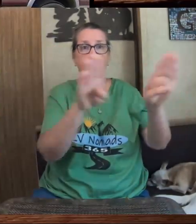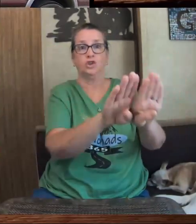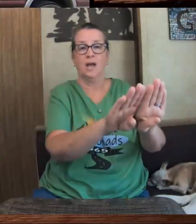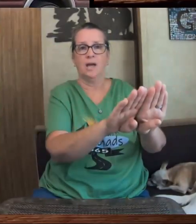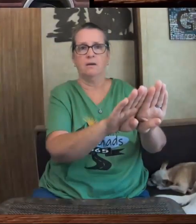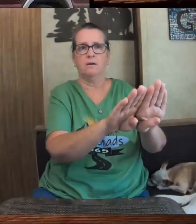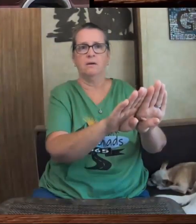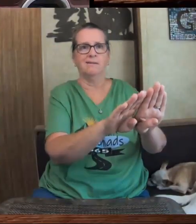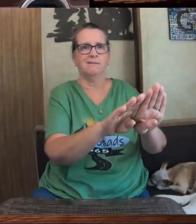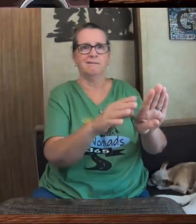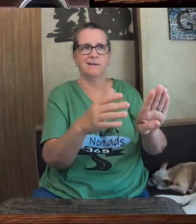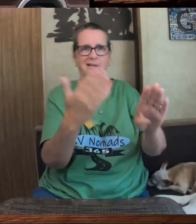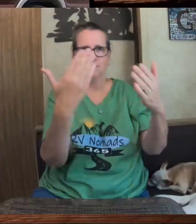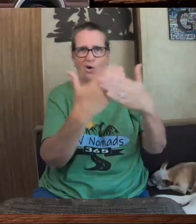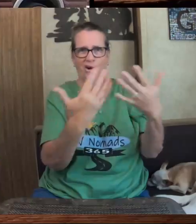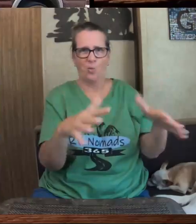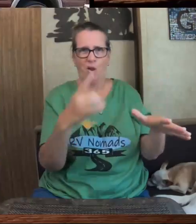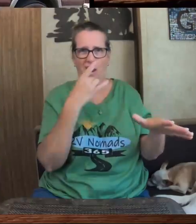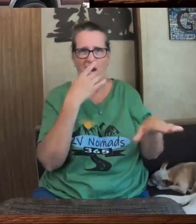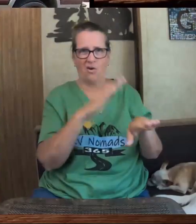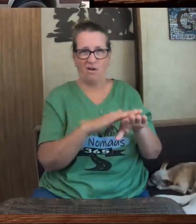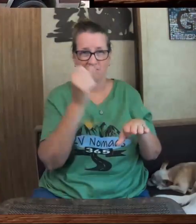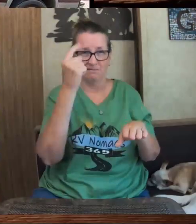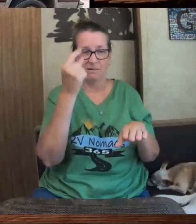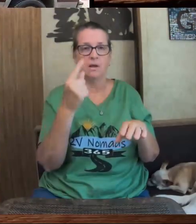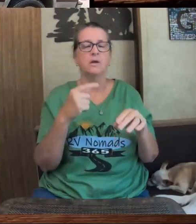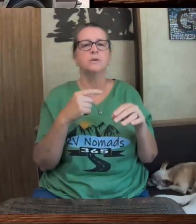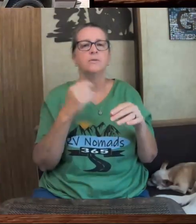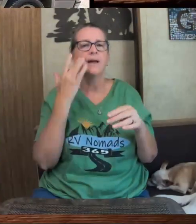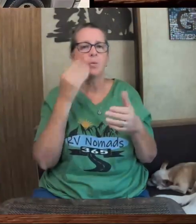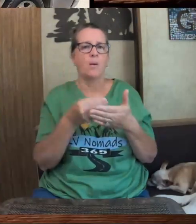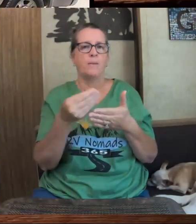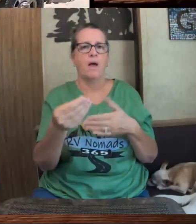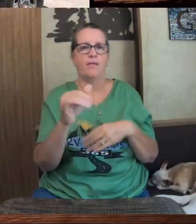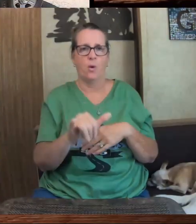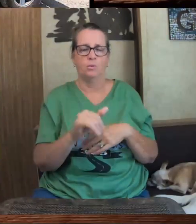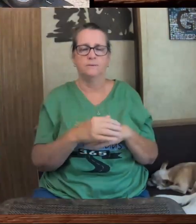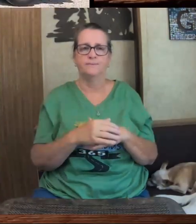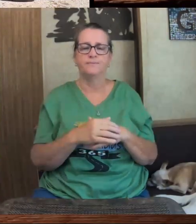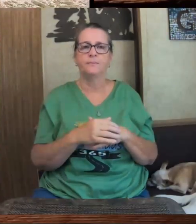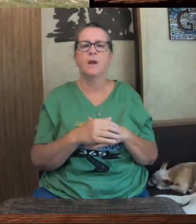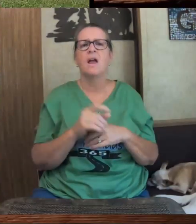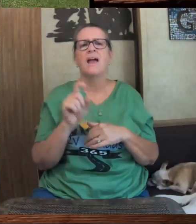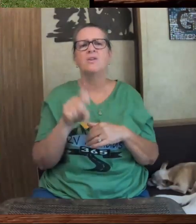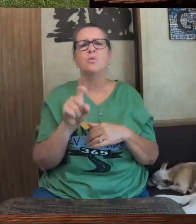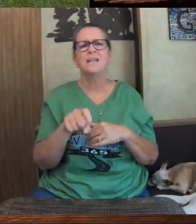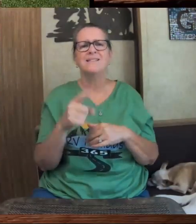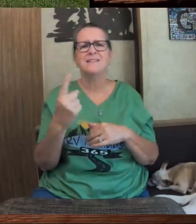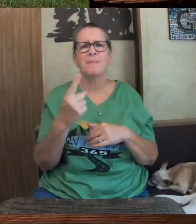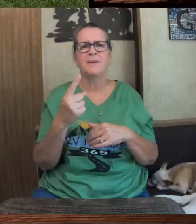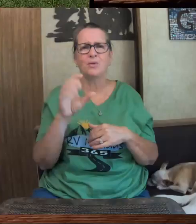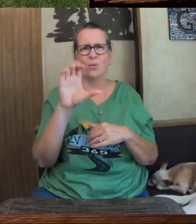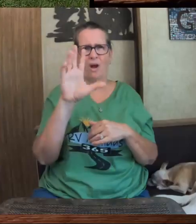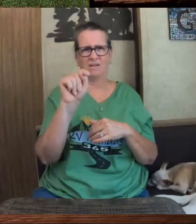shut, obviously it's dark. So that's what we got, some of these. You're going to need something to cut